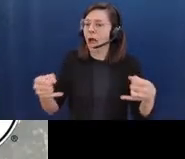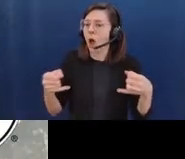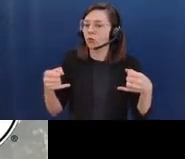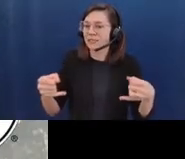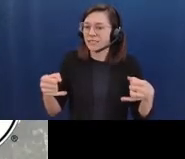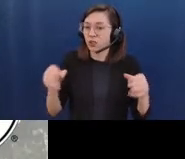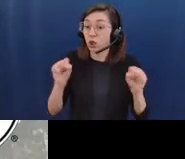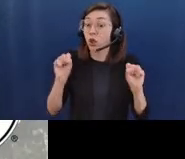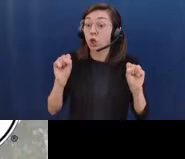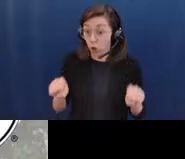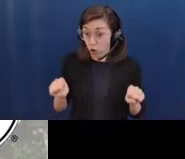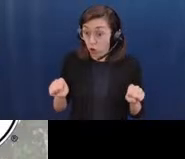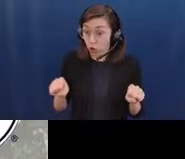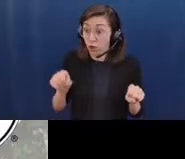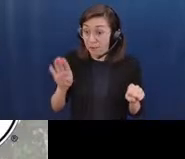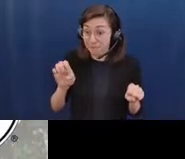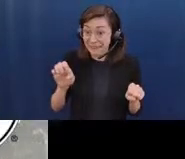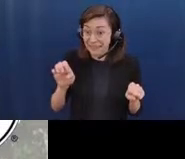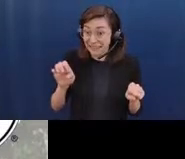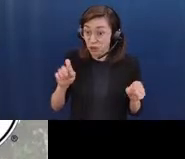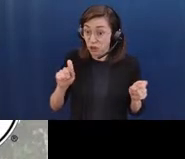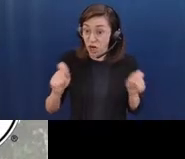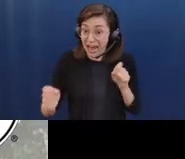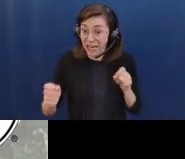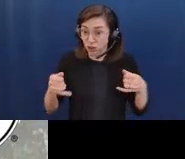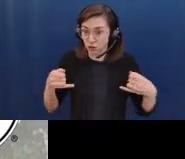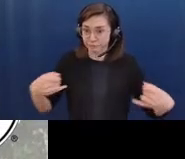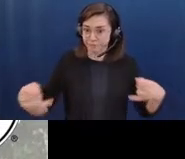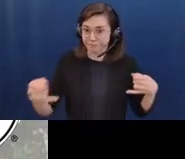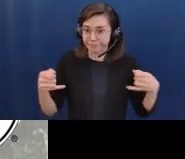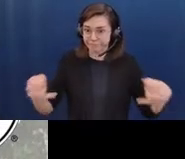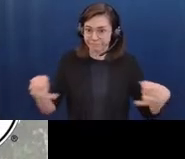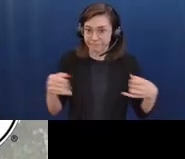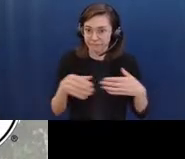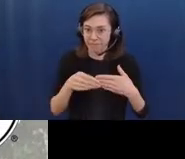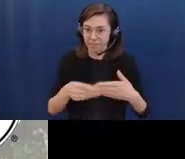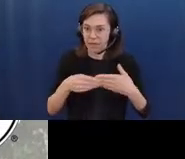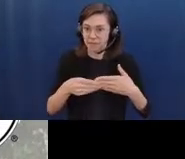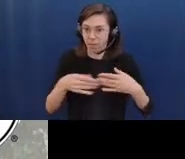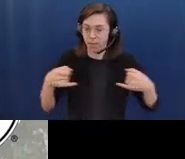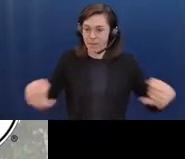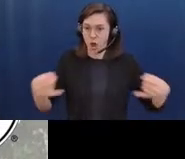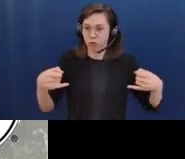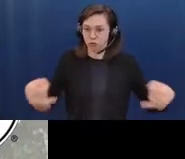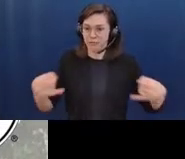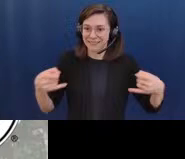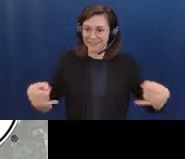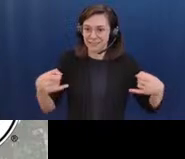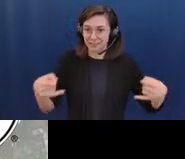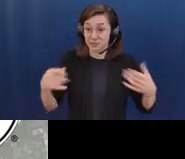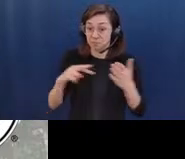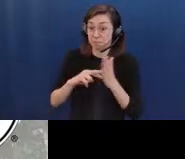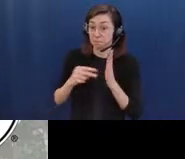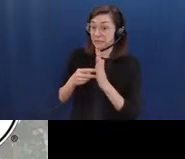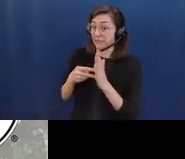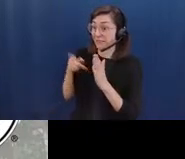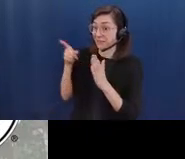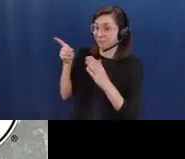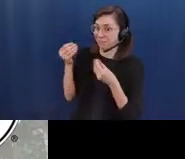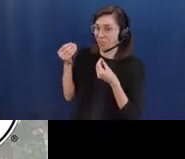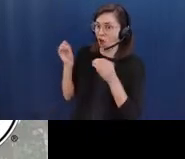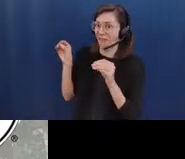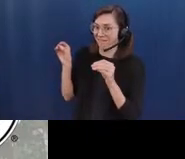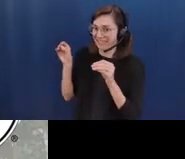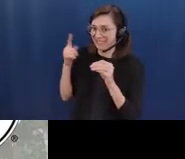be adjusted just flexibly by the office depending on what the needs